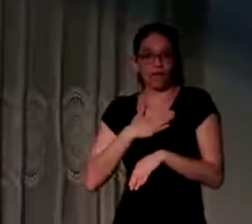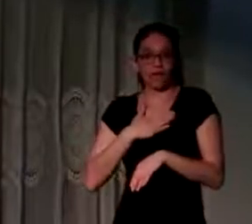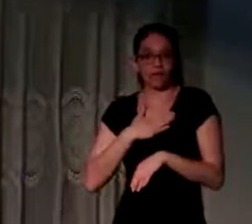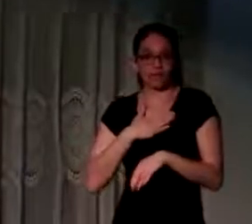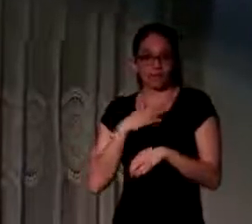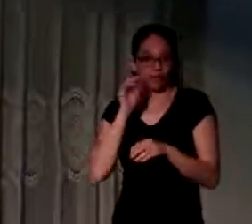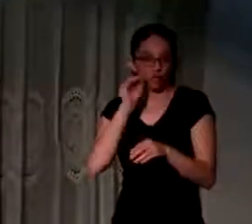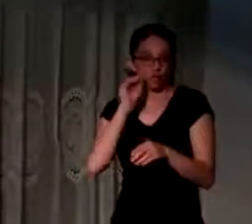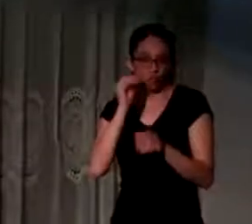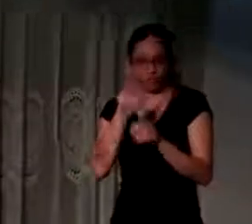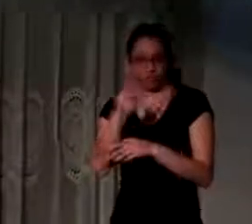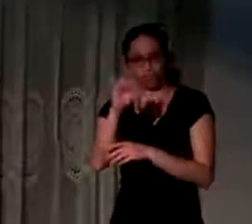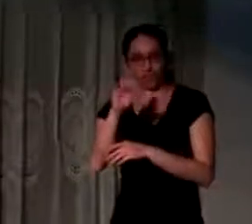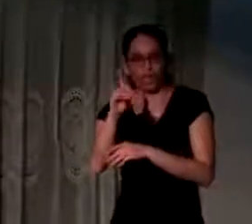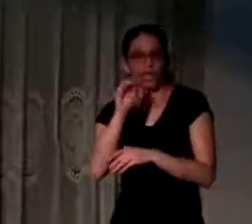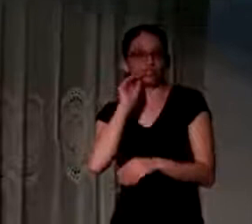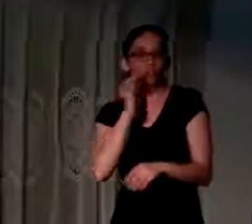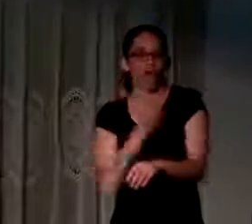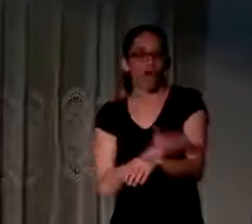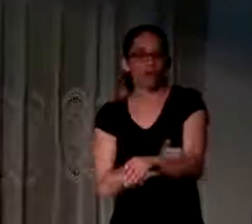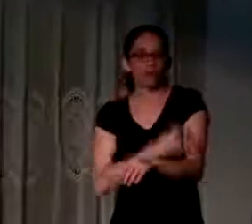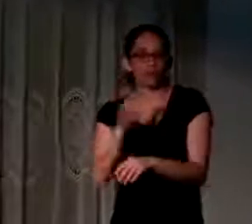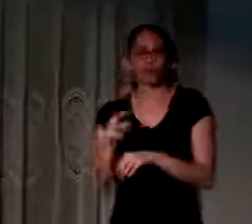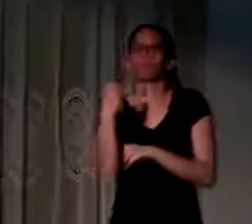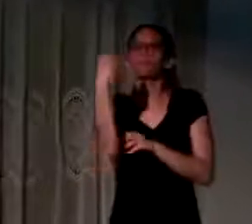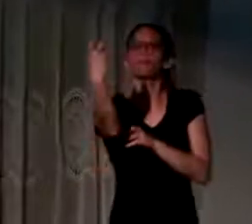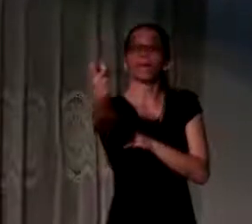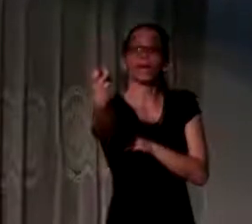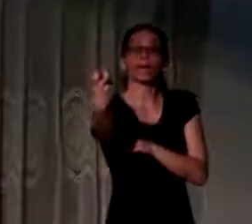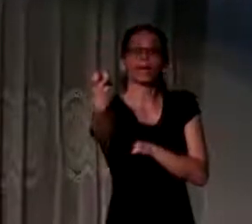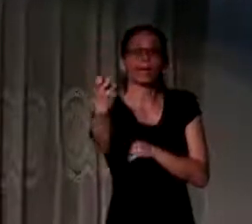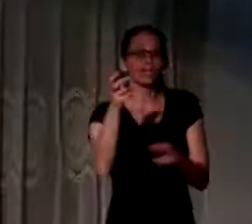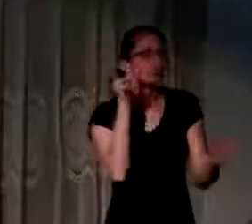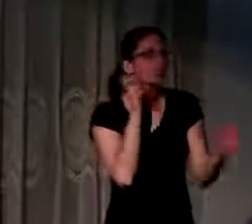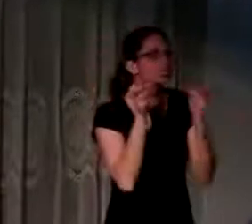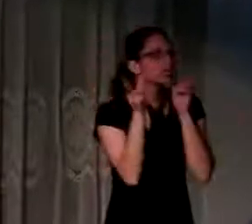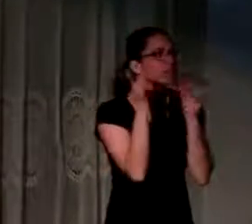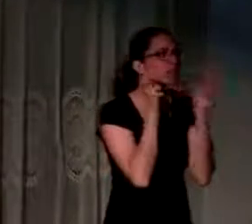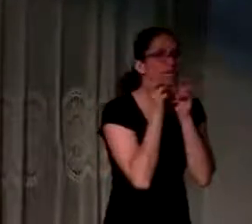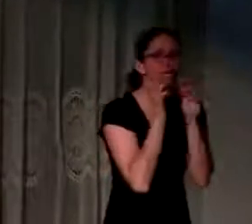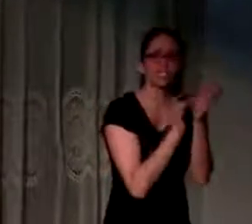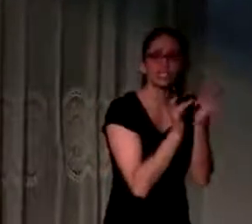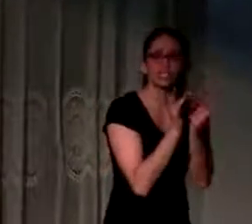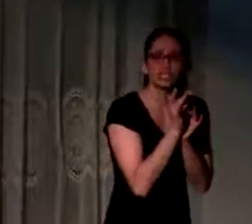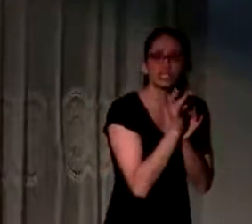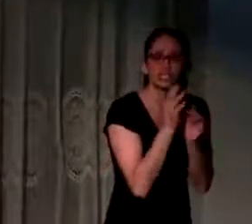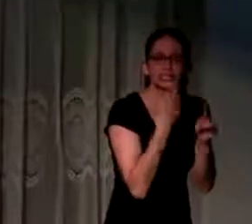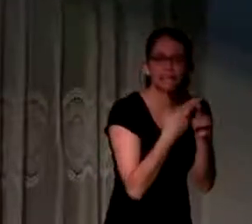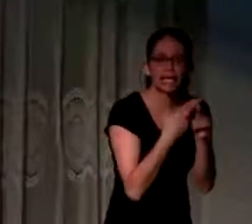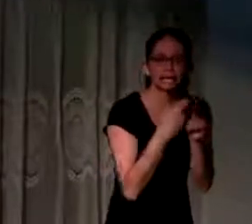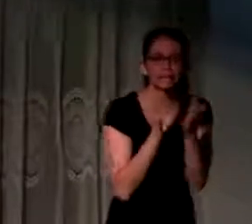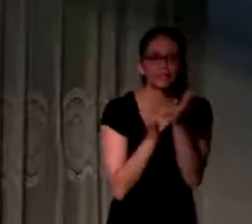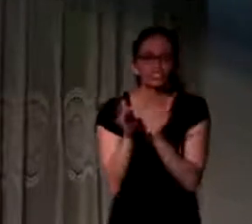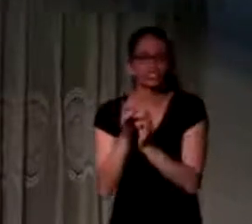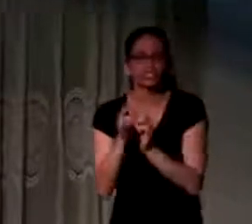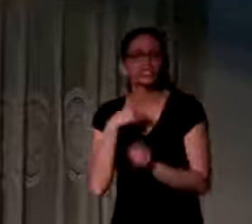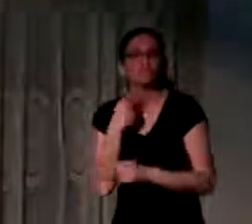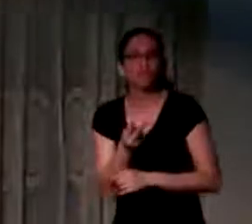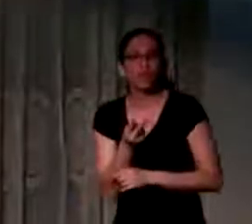everybody was singing about Jesus, and singing and talking about Jesus. And she said, "Papa, where is Jesus?"